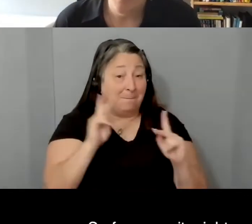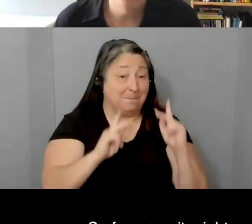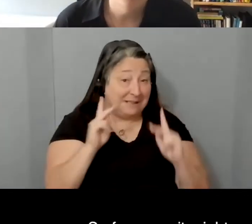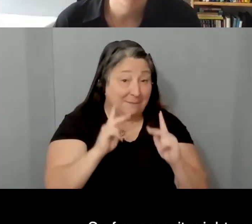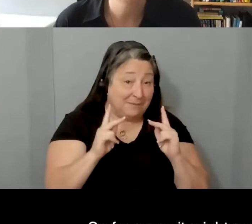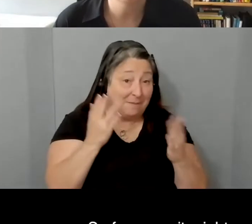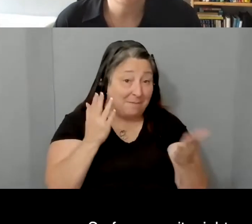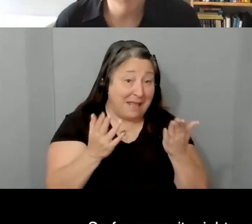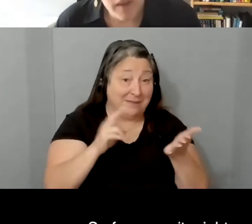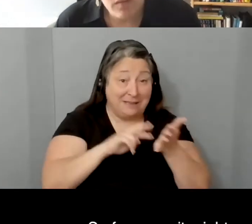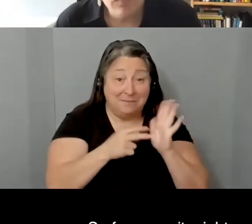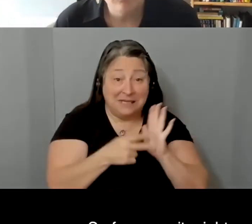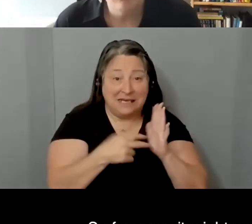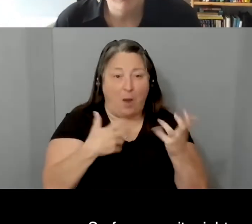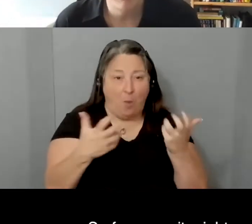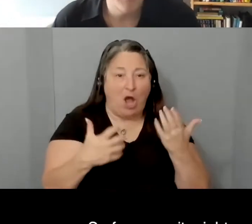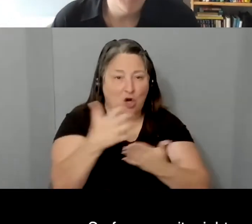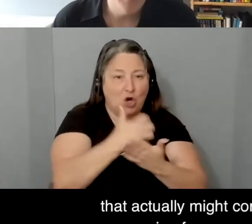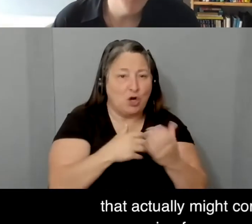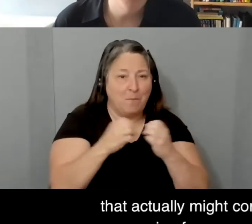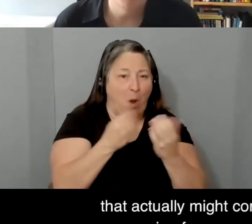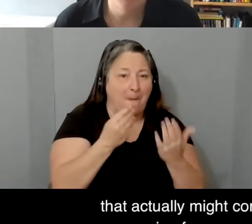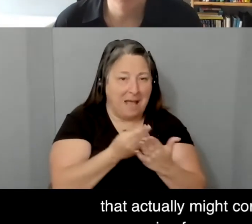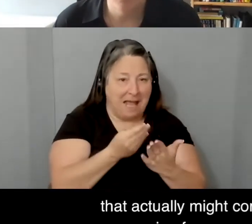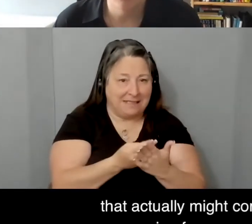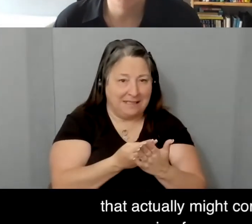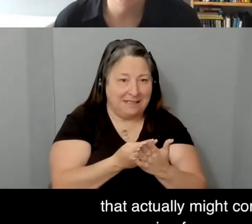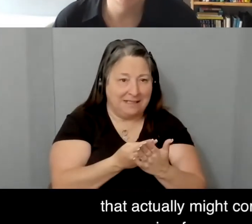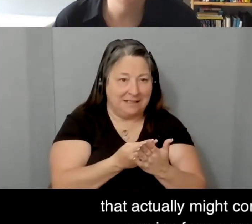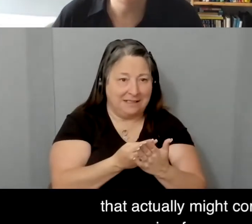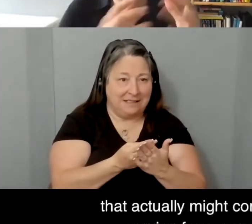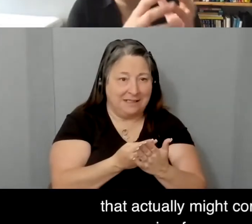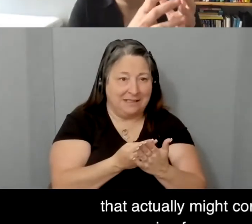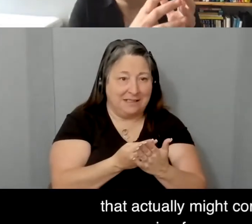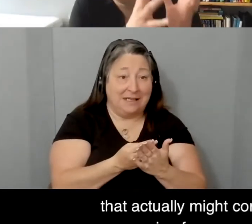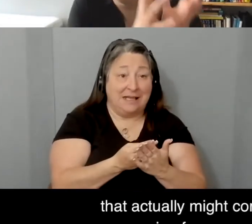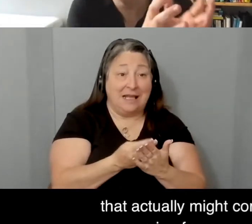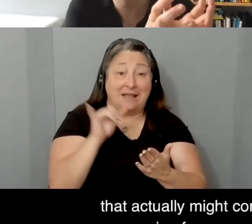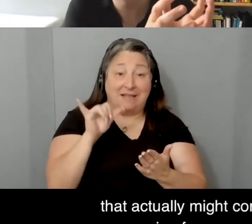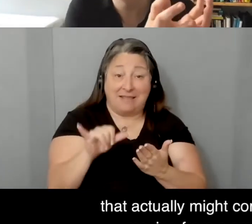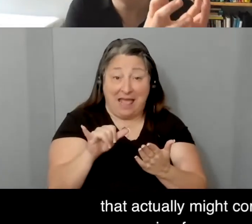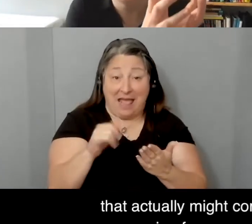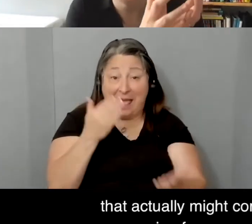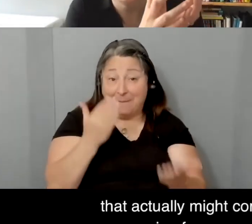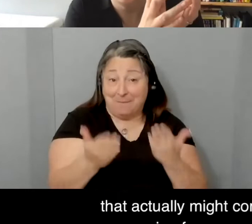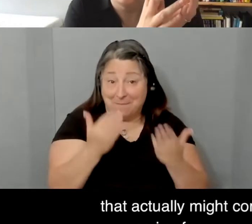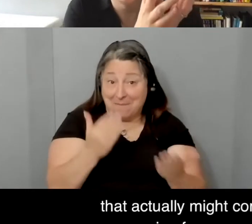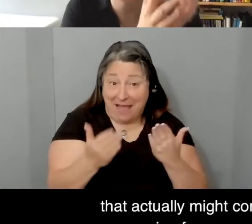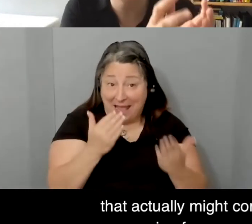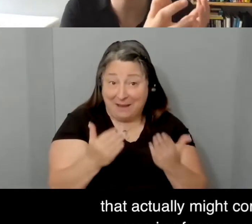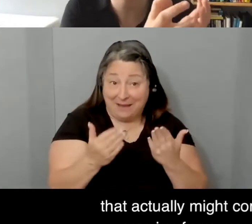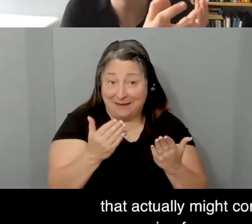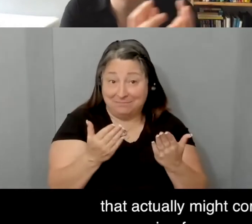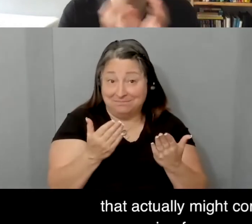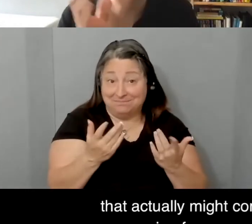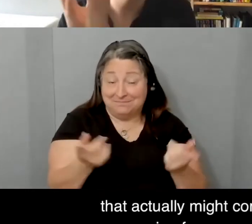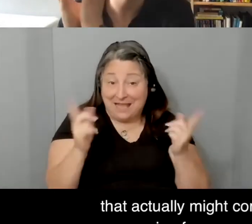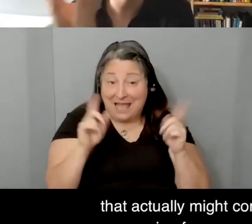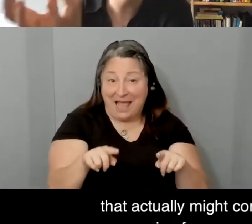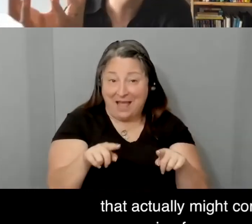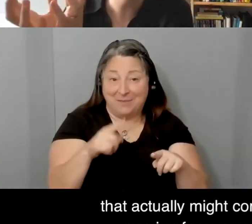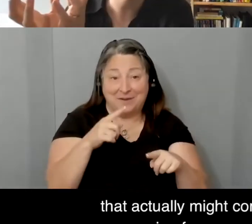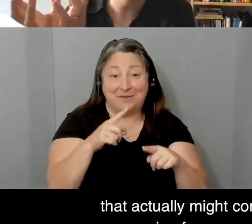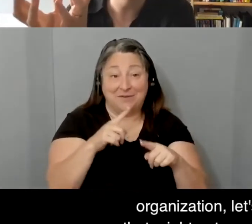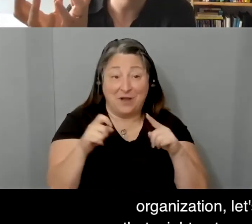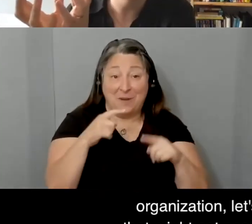mean, I want to make more money. That actually might come from you moving from a smaller organization